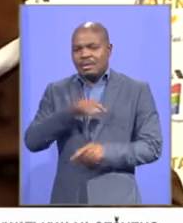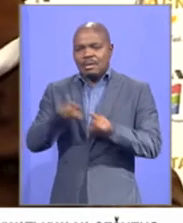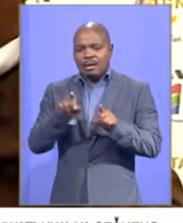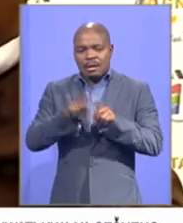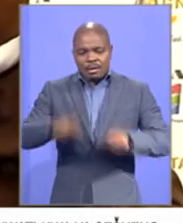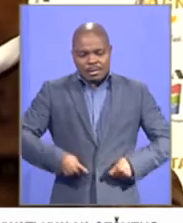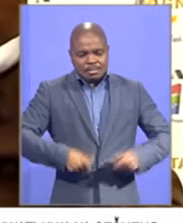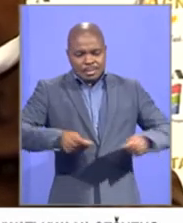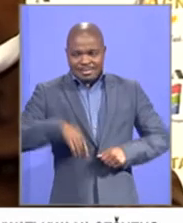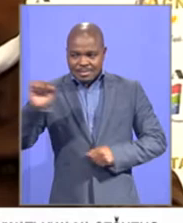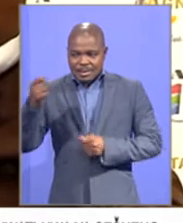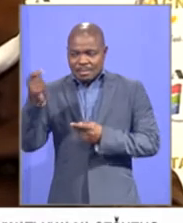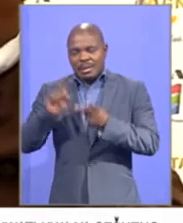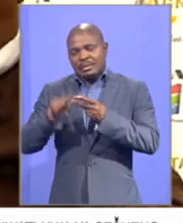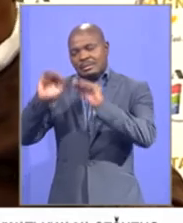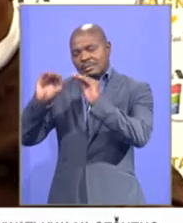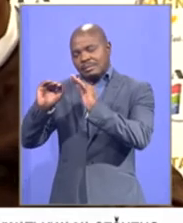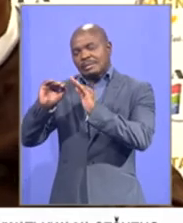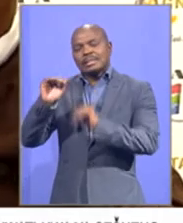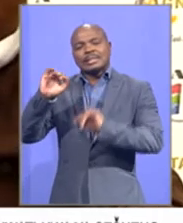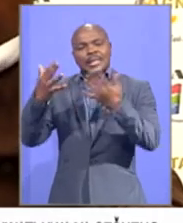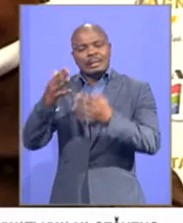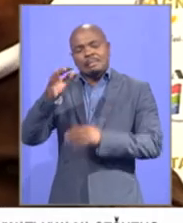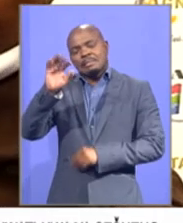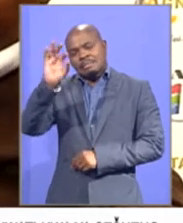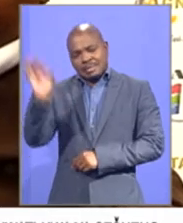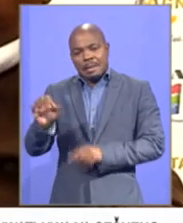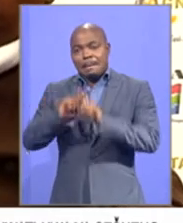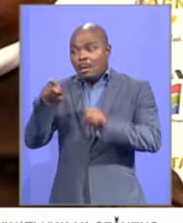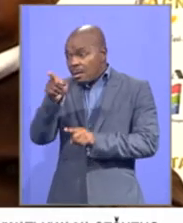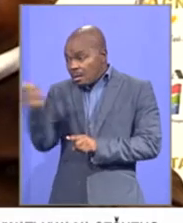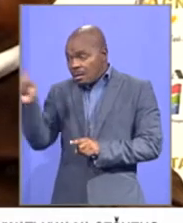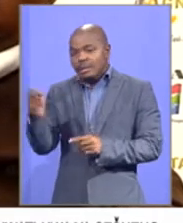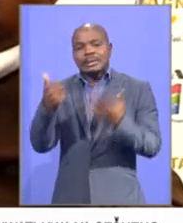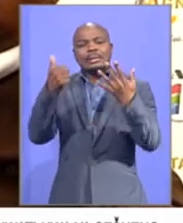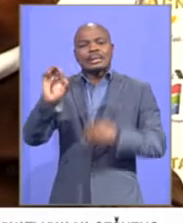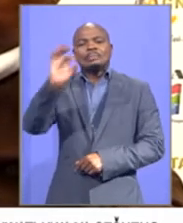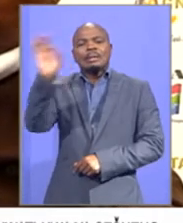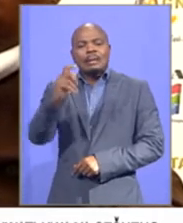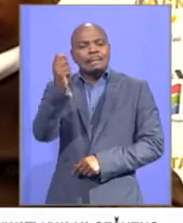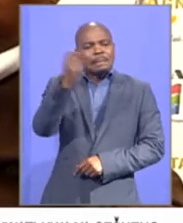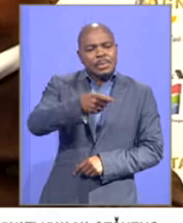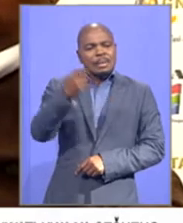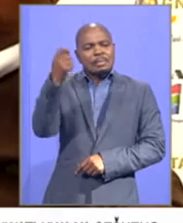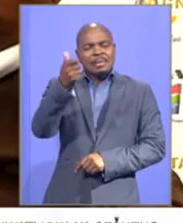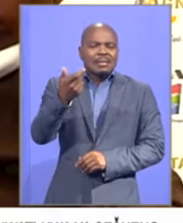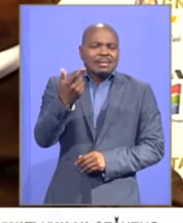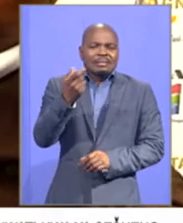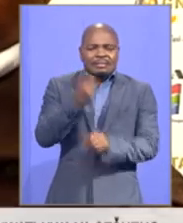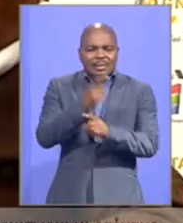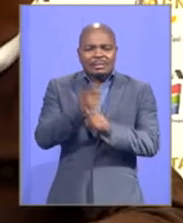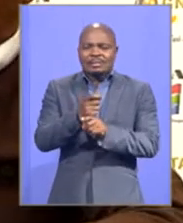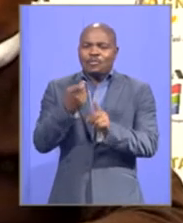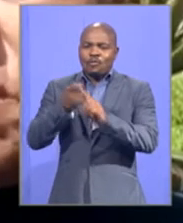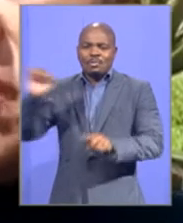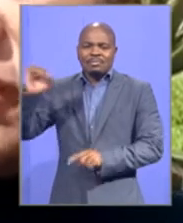disposable income in 10% ka gale ba duela 60% go ya godimo mo letsenong